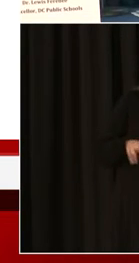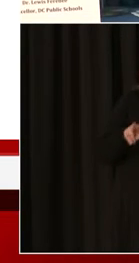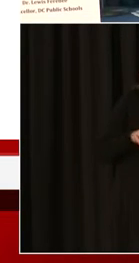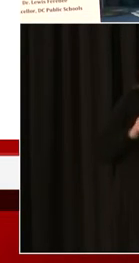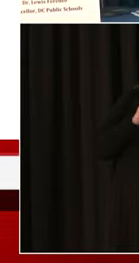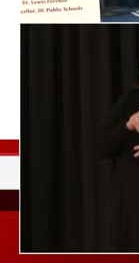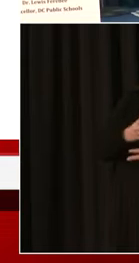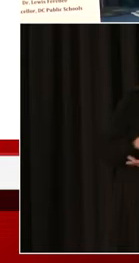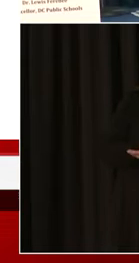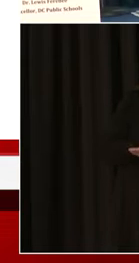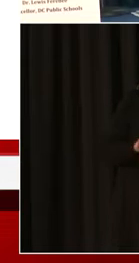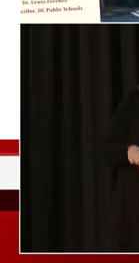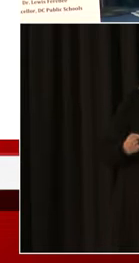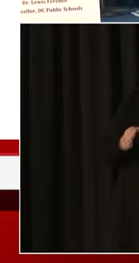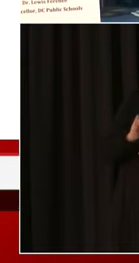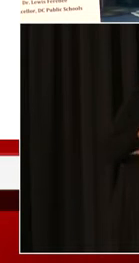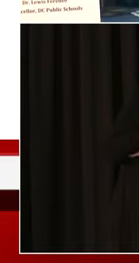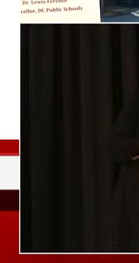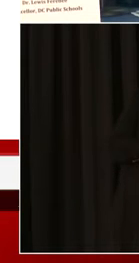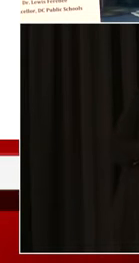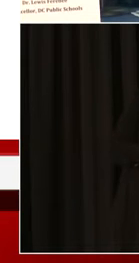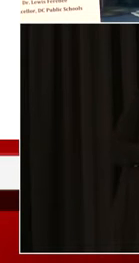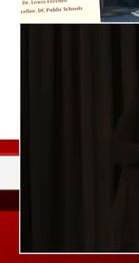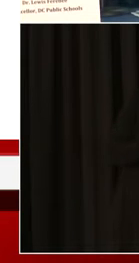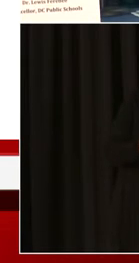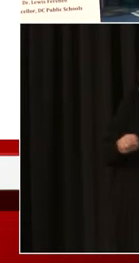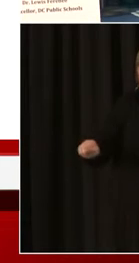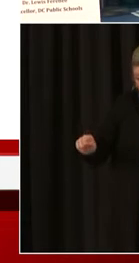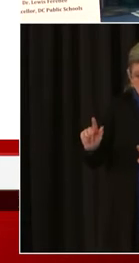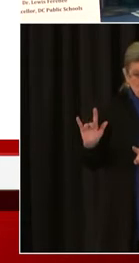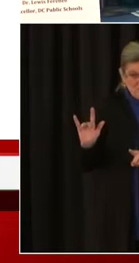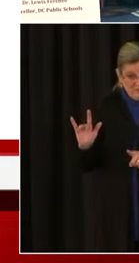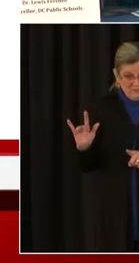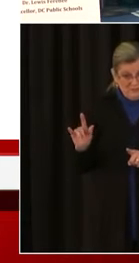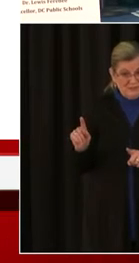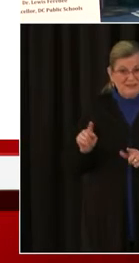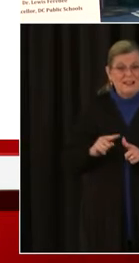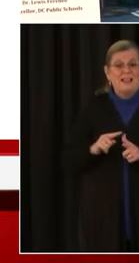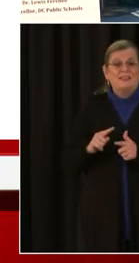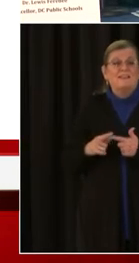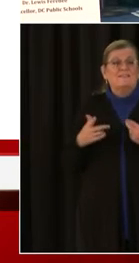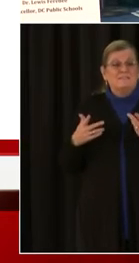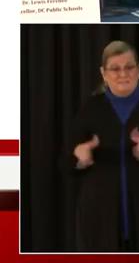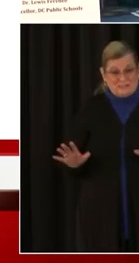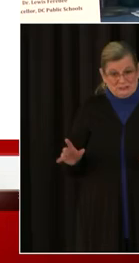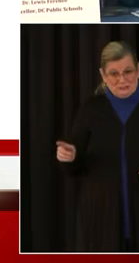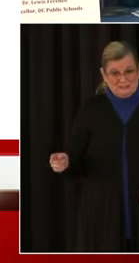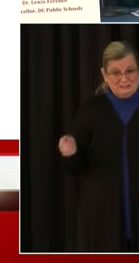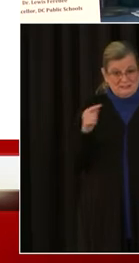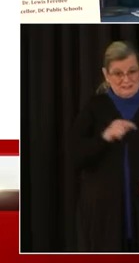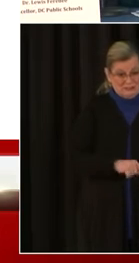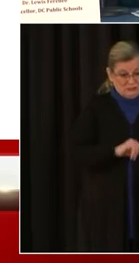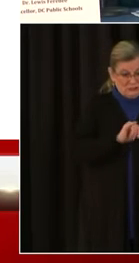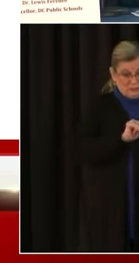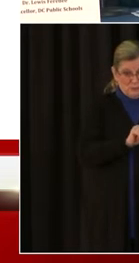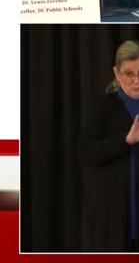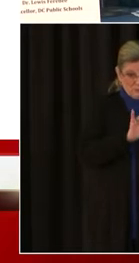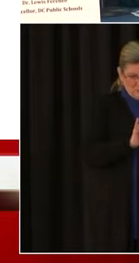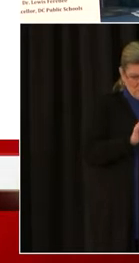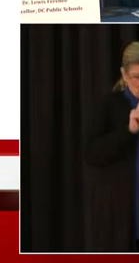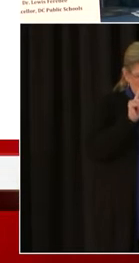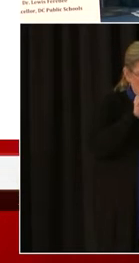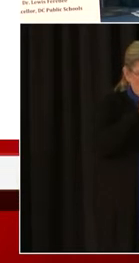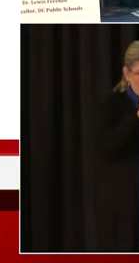will occur between January 21st to the 25th. And then the week of January 25th, that is our target date